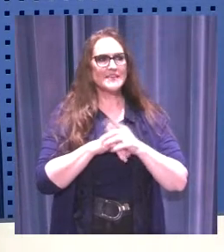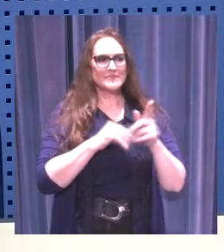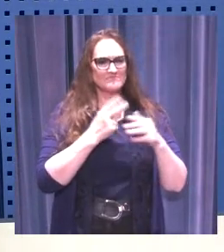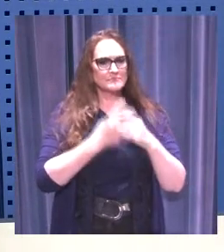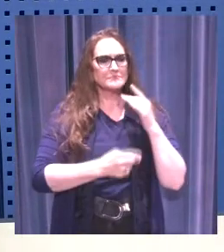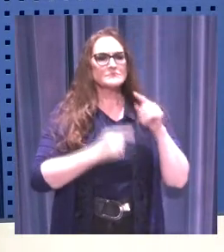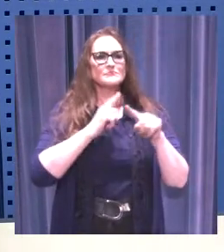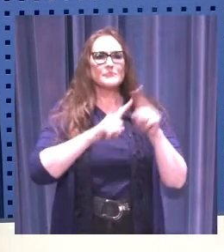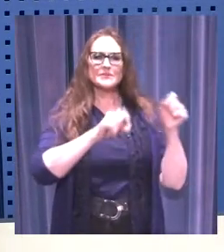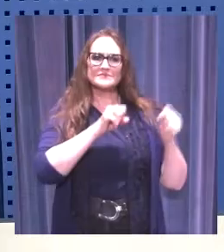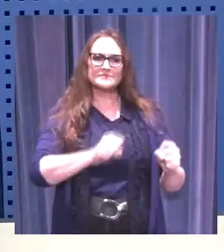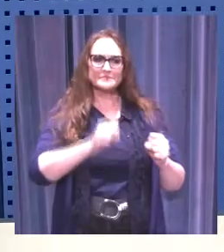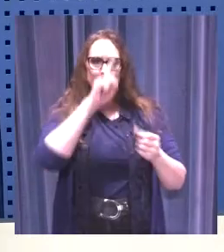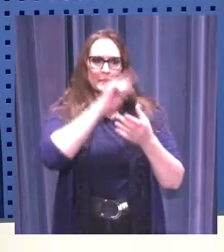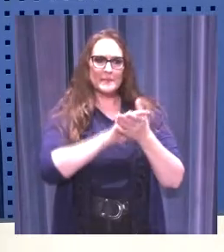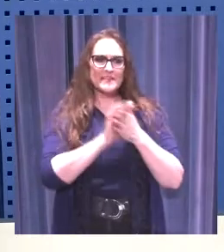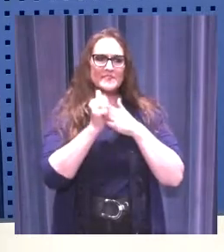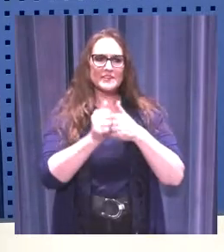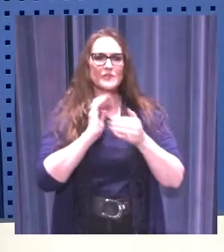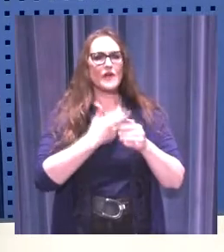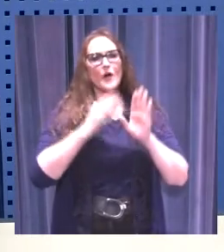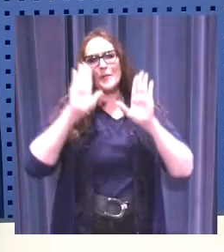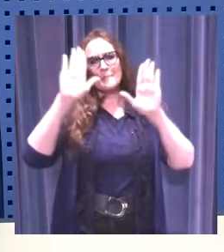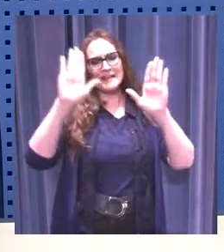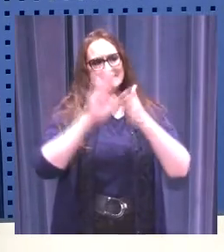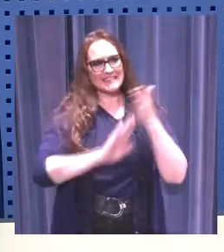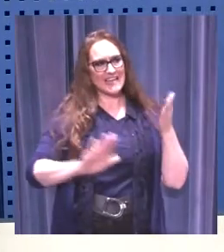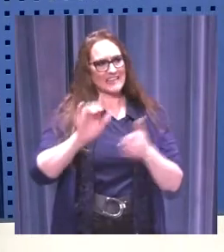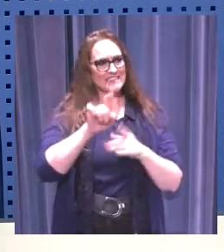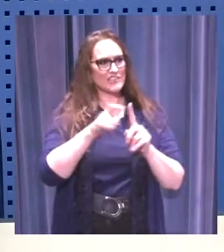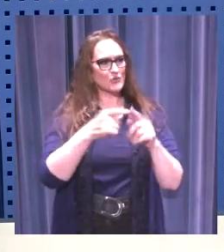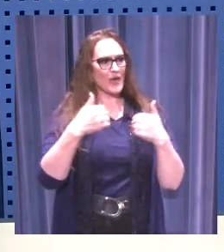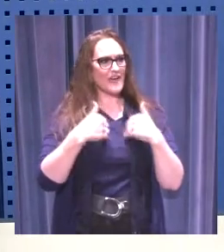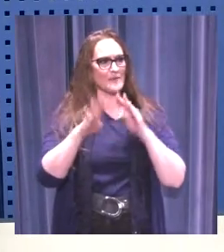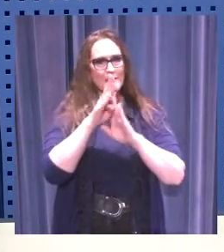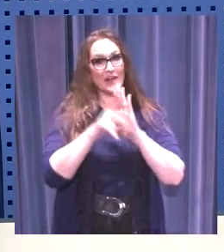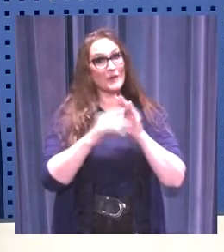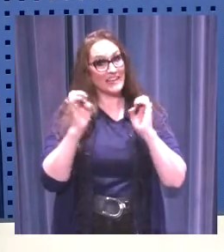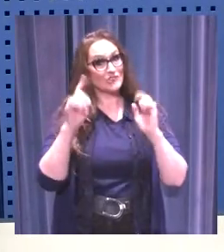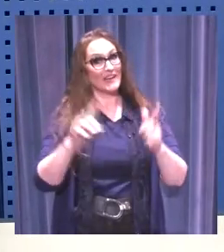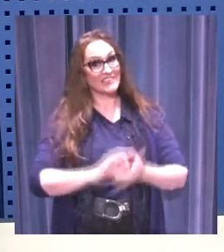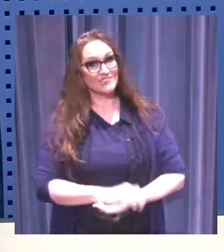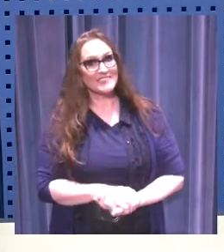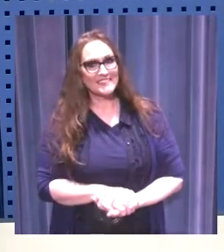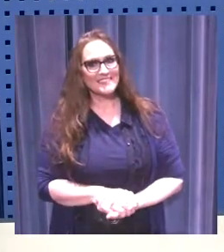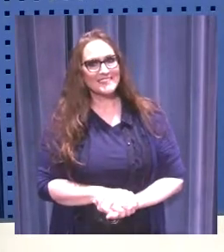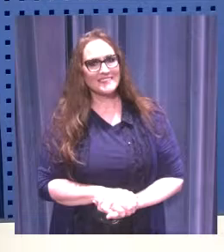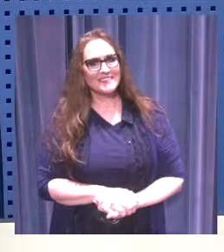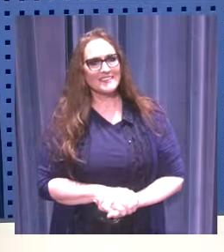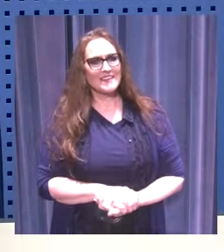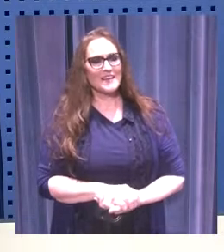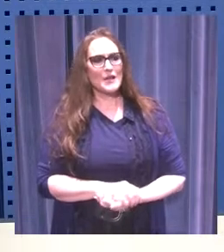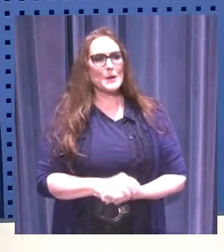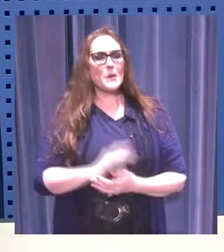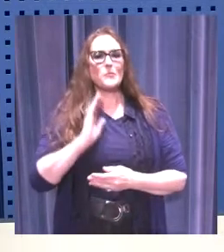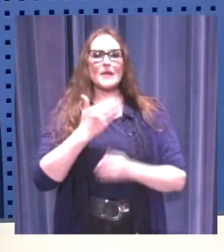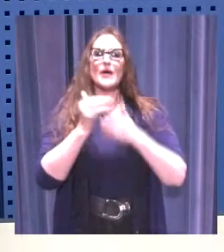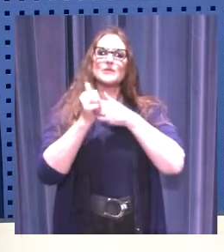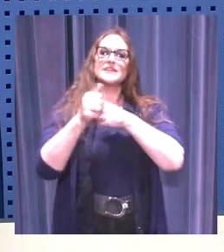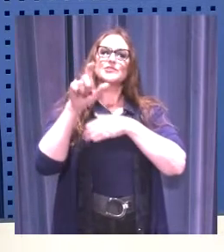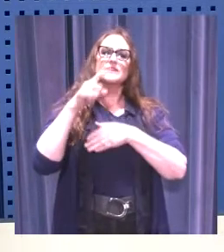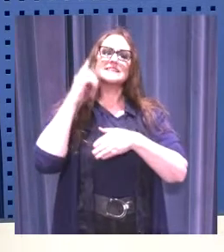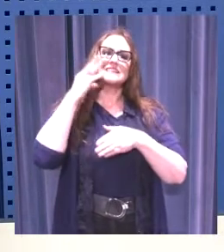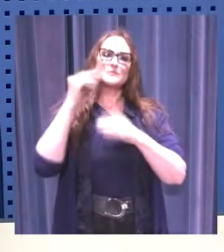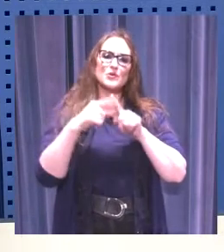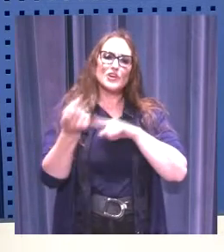believe that a leader of our amazing college needs to have a background in education. Our leader needs experience